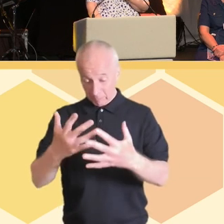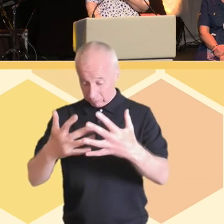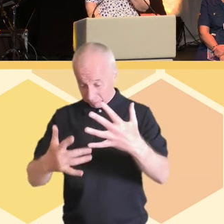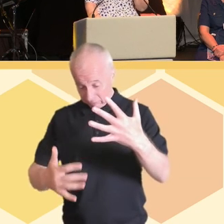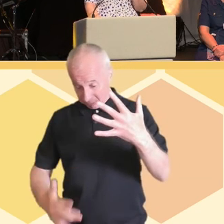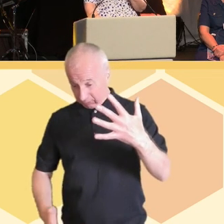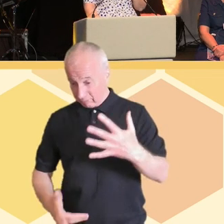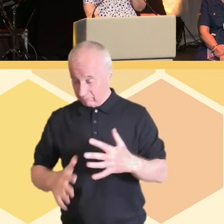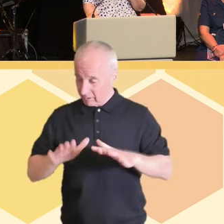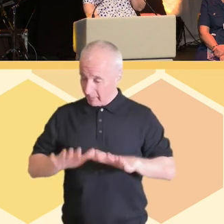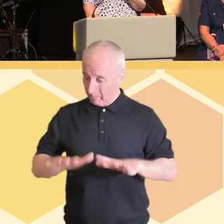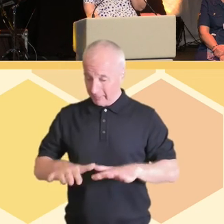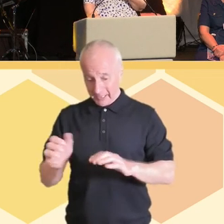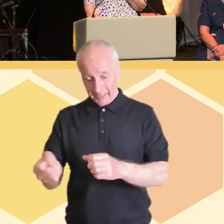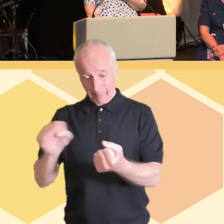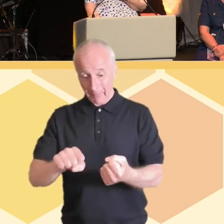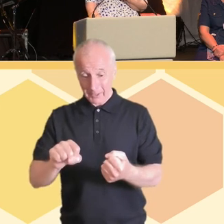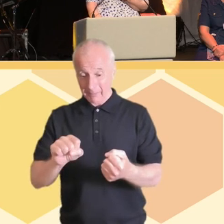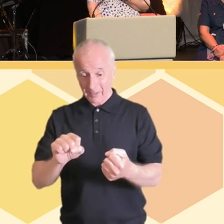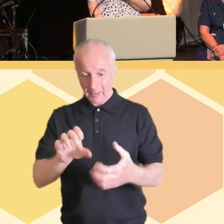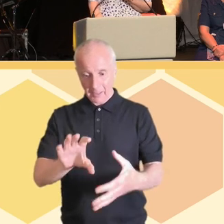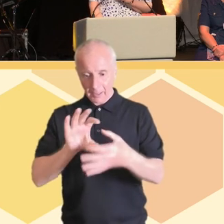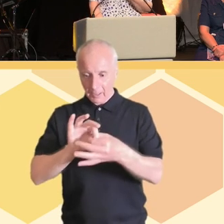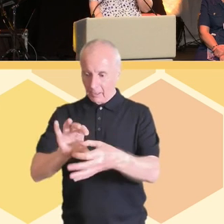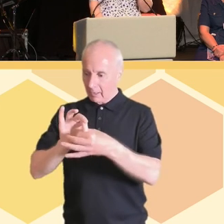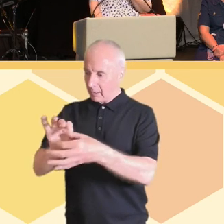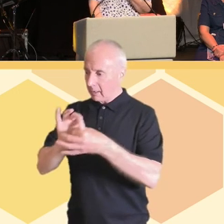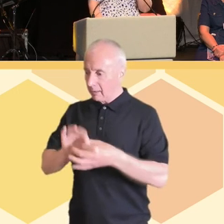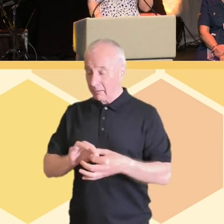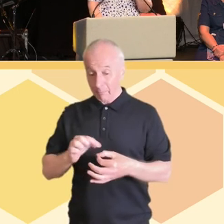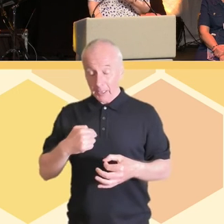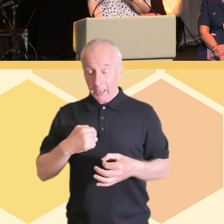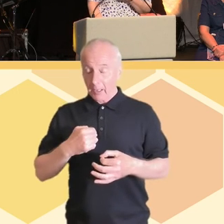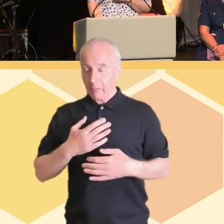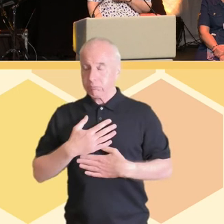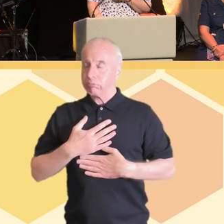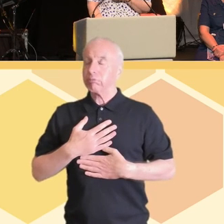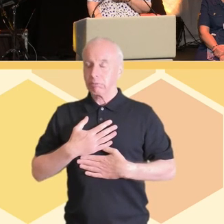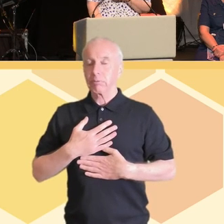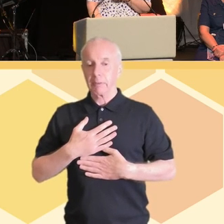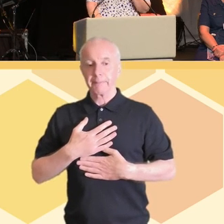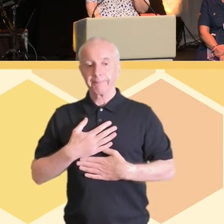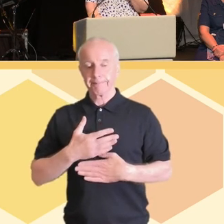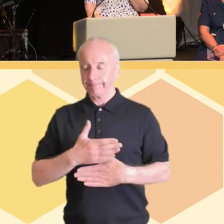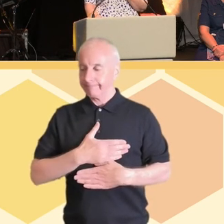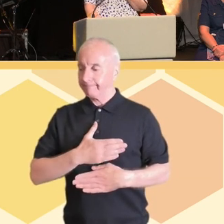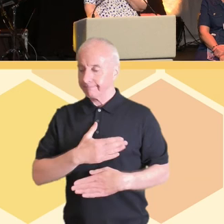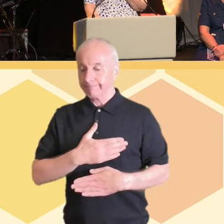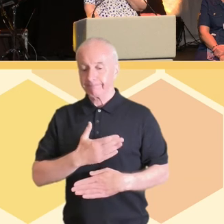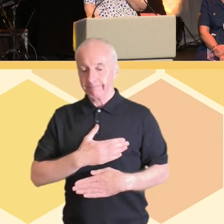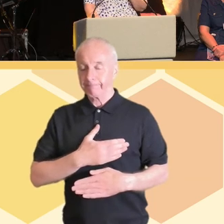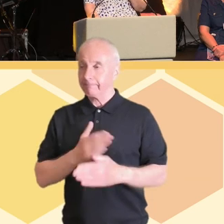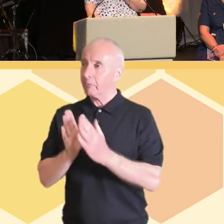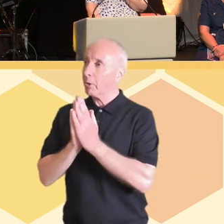call. And for me, that was very significant because it showed our heart, friends, our heart for